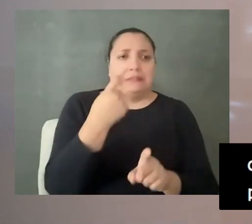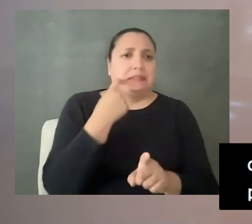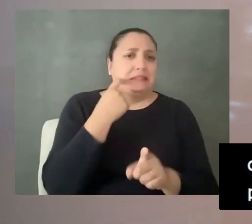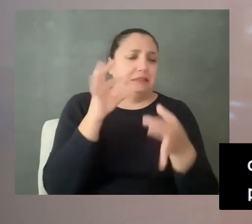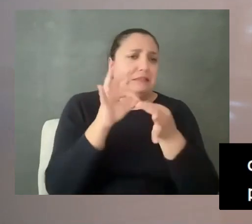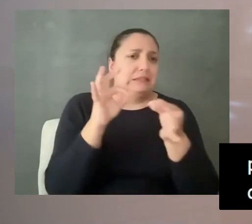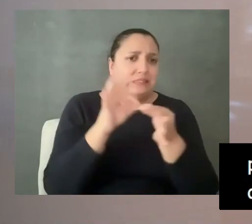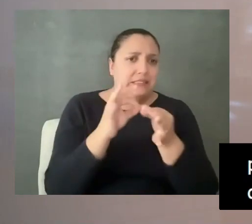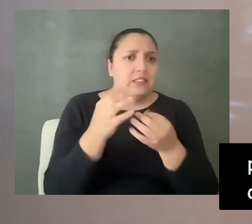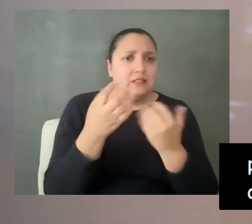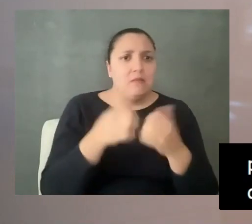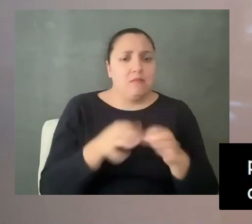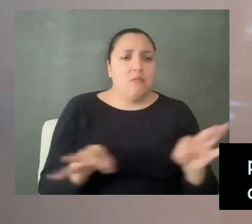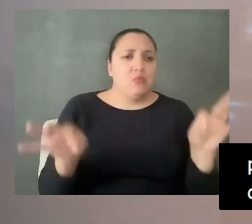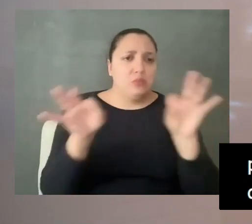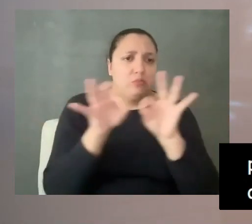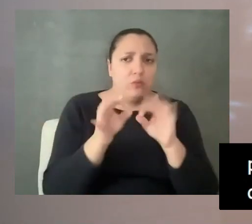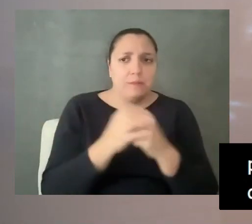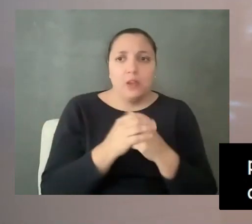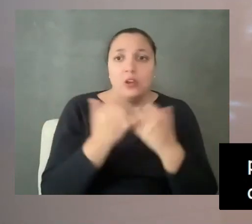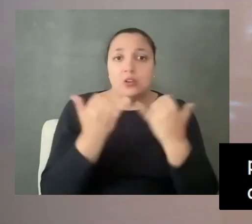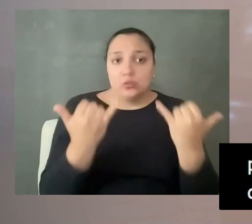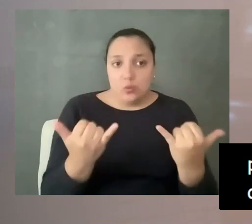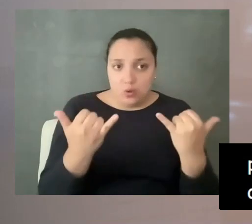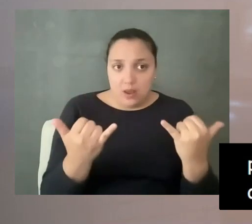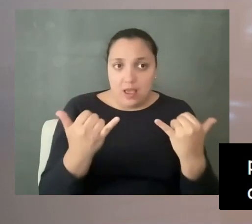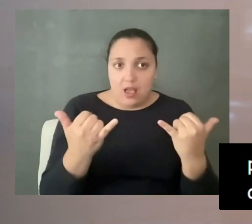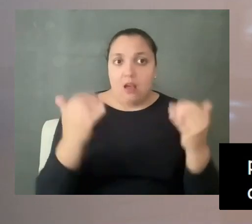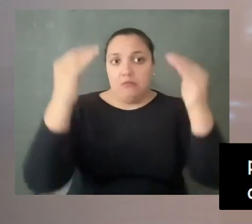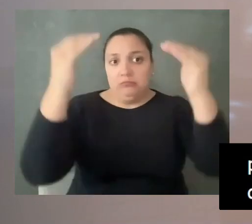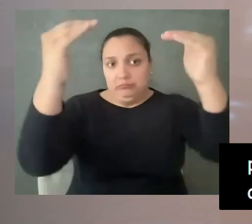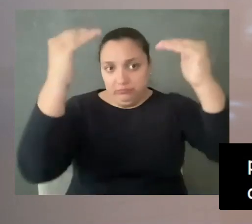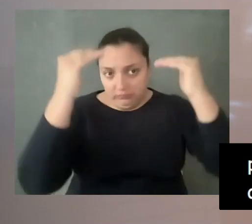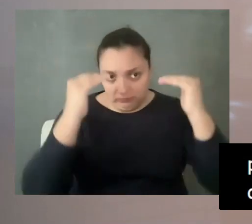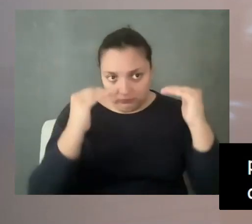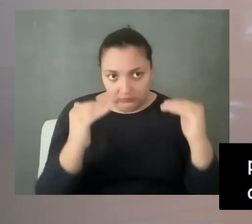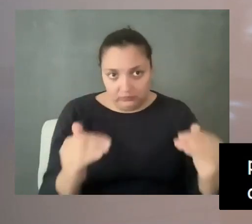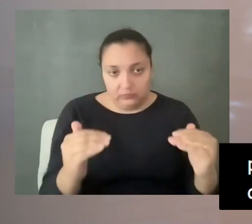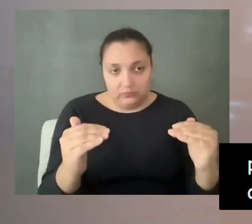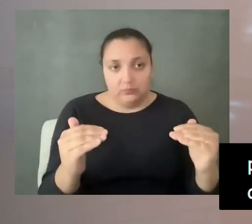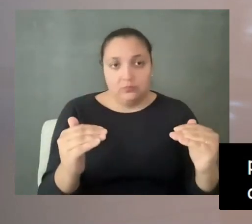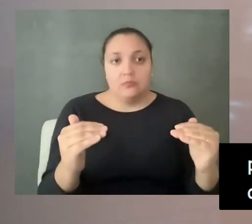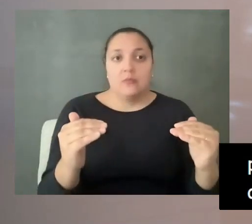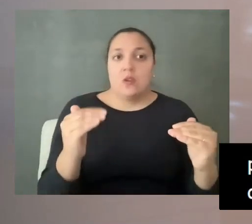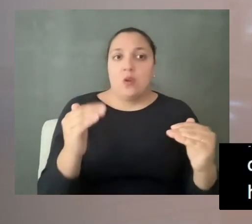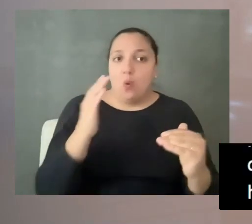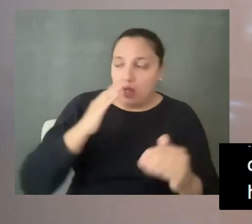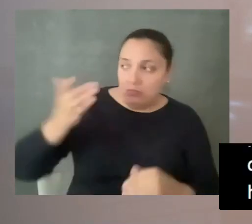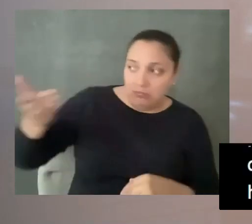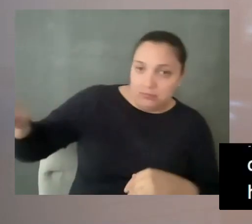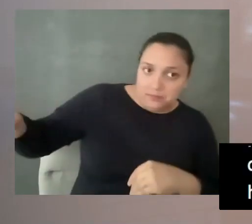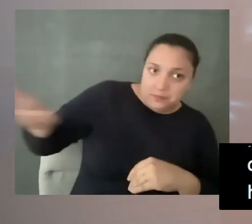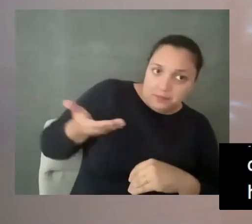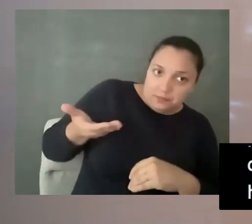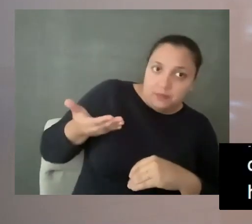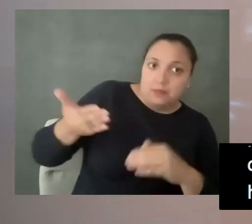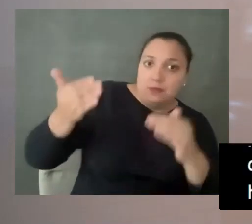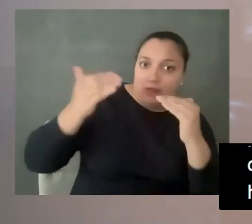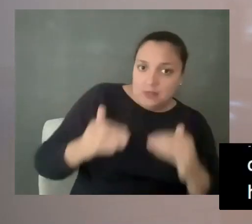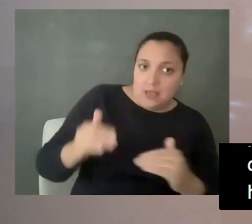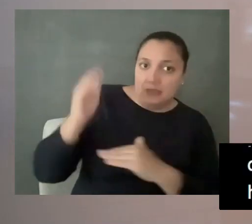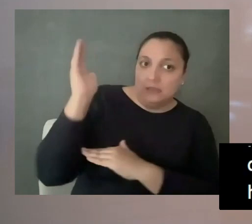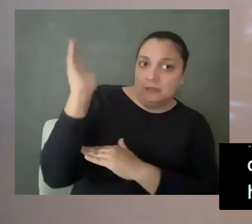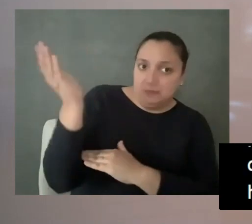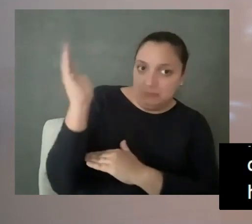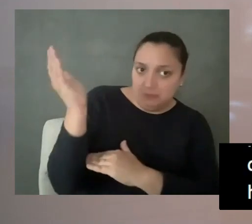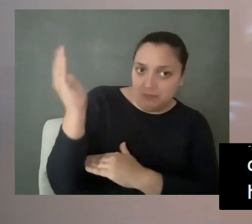move the agenda here, and we're going to bring up another incredible person that's joining